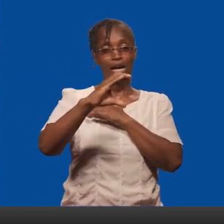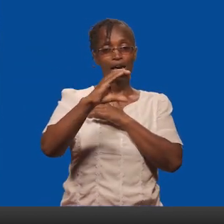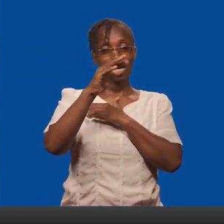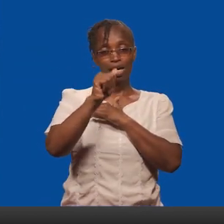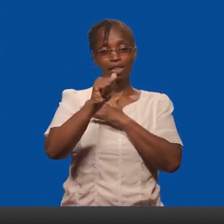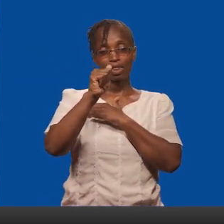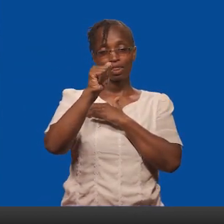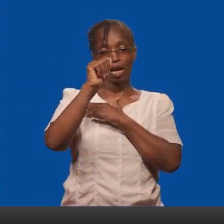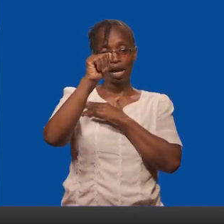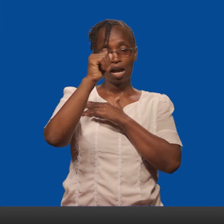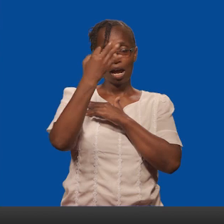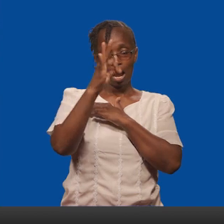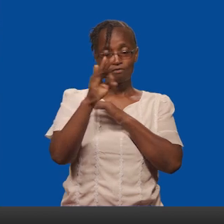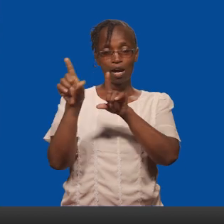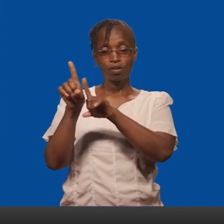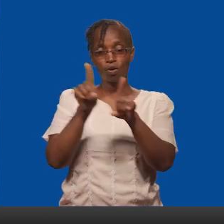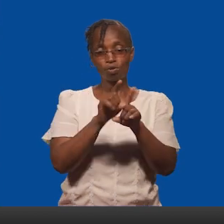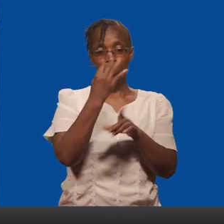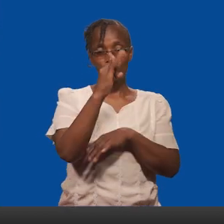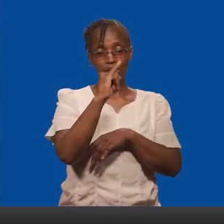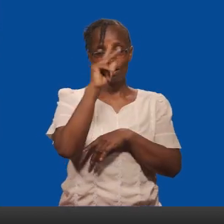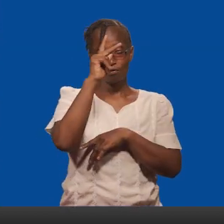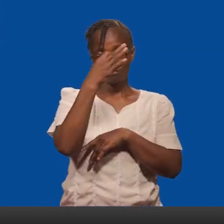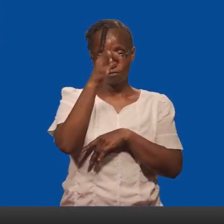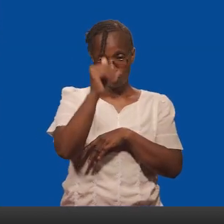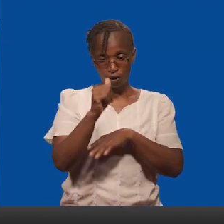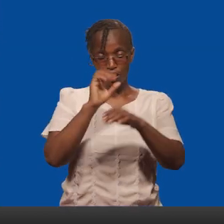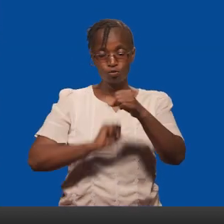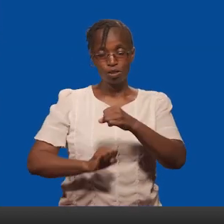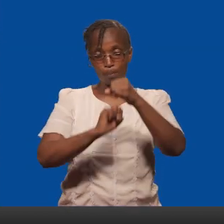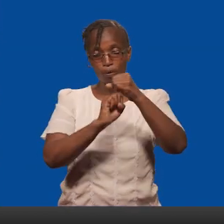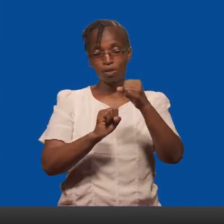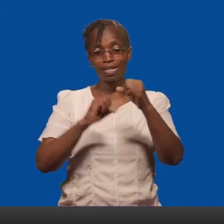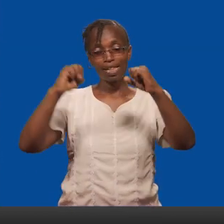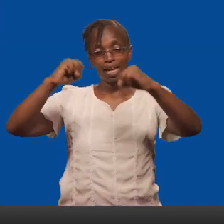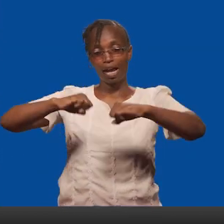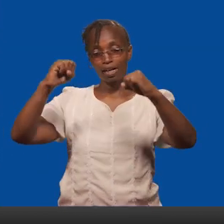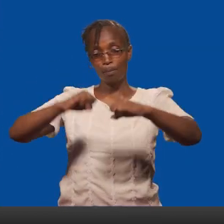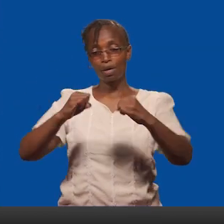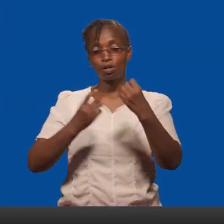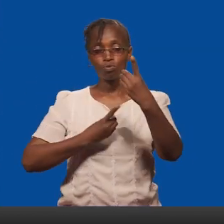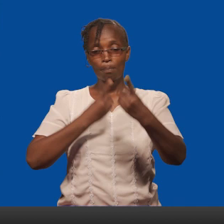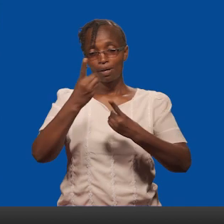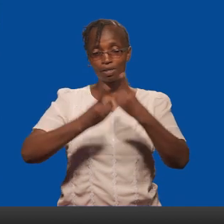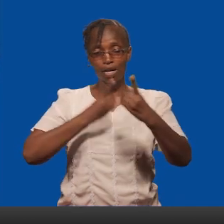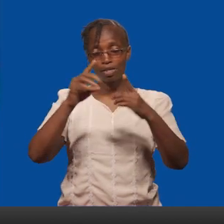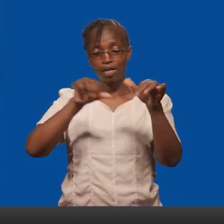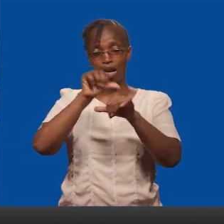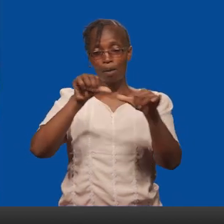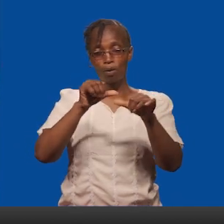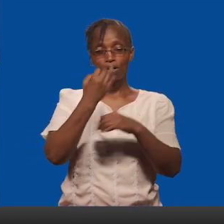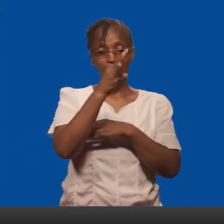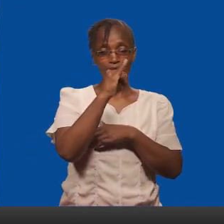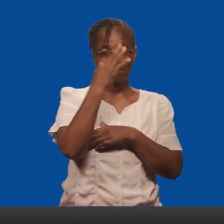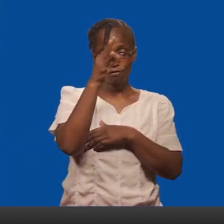expect FIFA and CAF to provide any support that is within their means to support our bid. We have